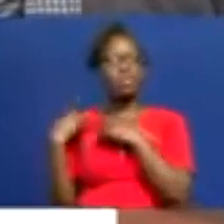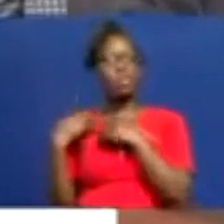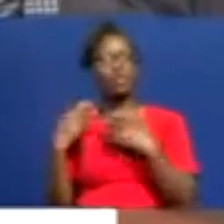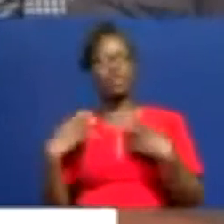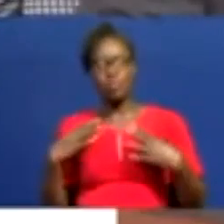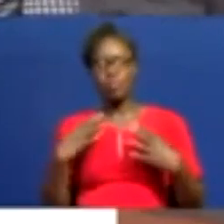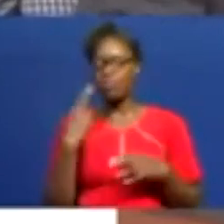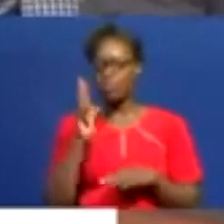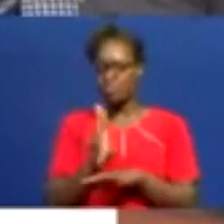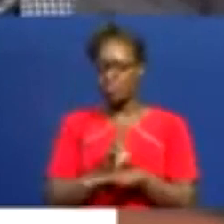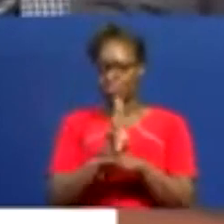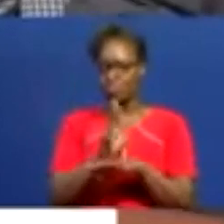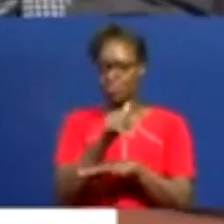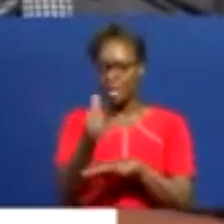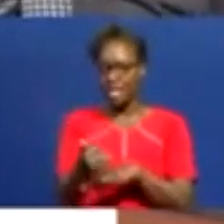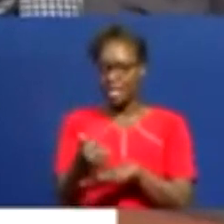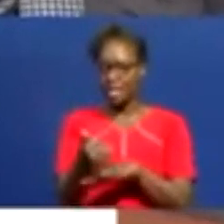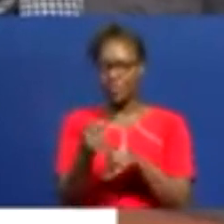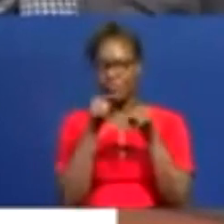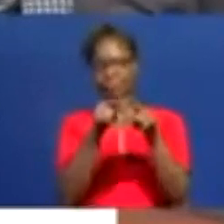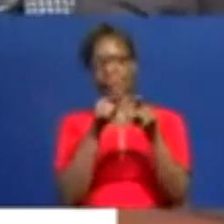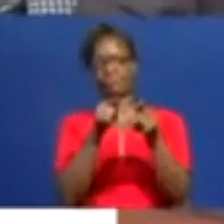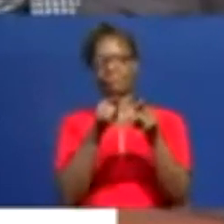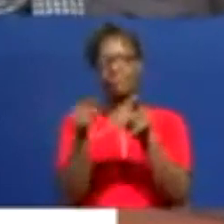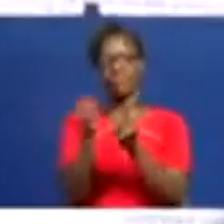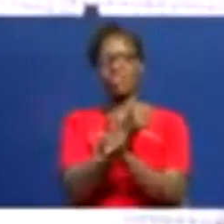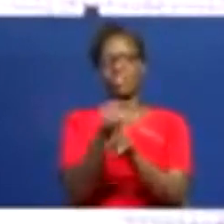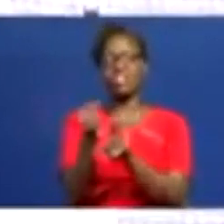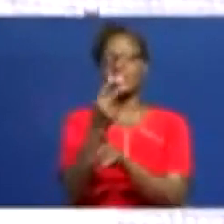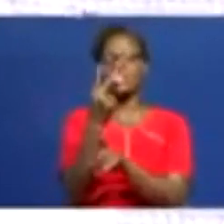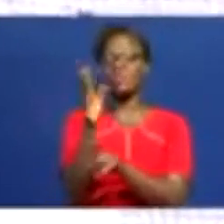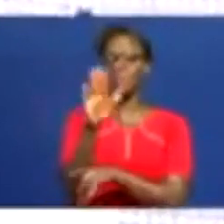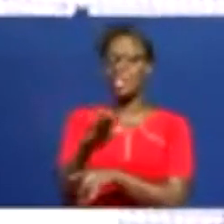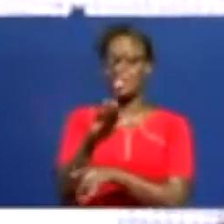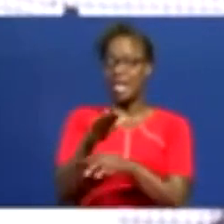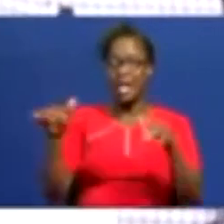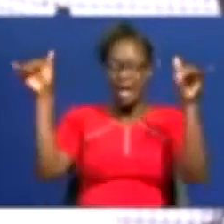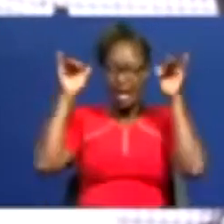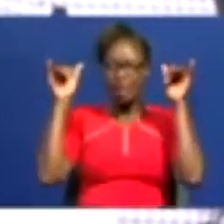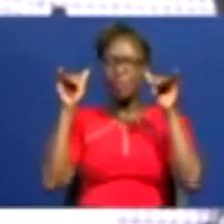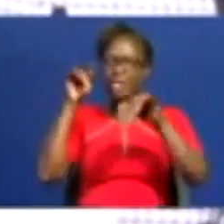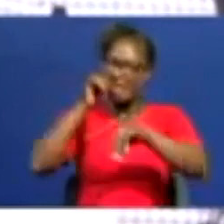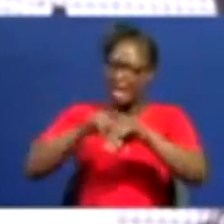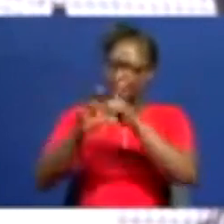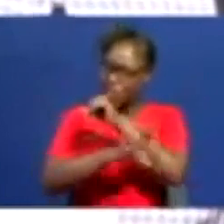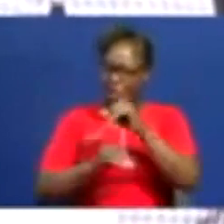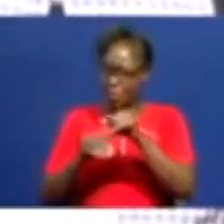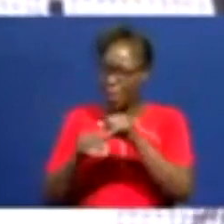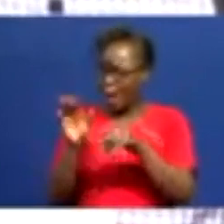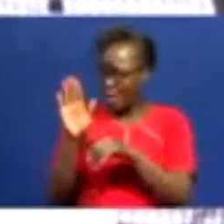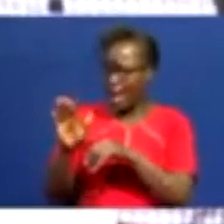ama watu wengine kuchochea vita katika hizi maeneo mbili. Na ng'ombe wakiipwa kule kwa